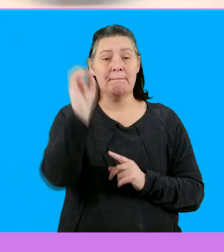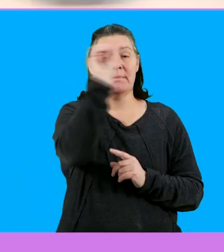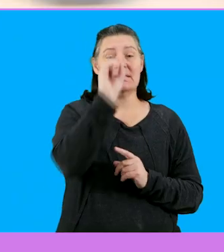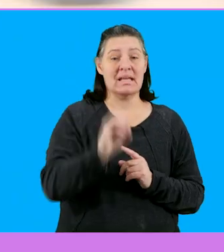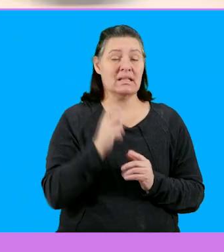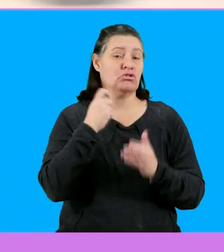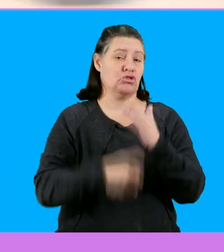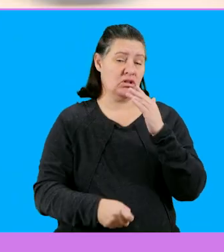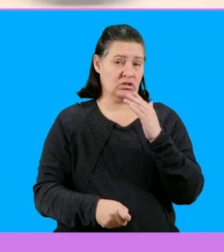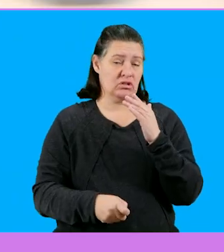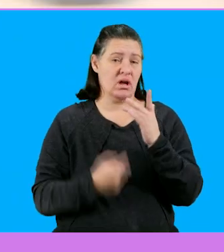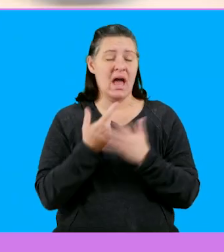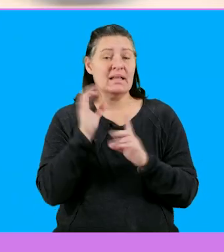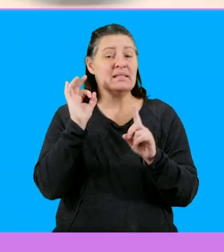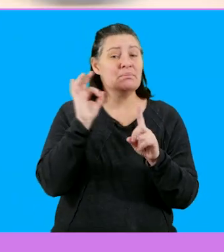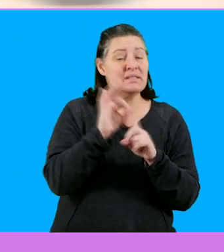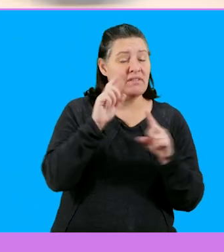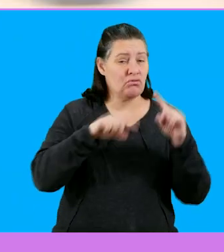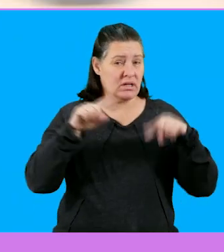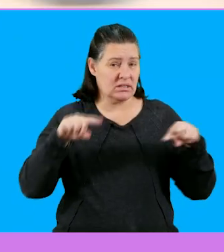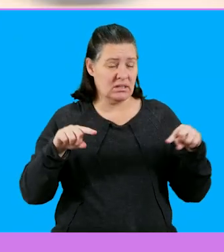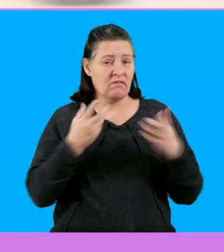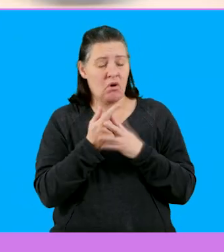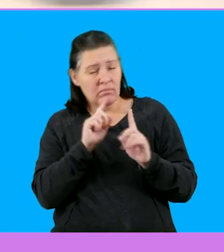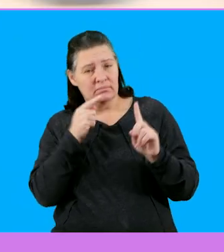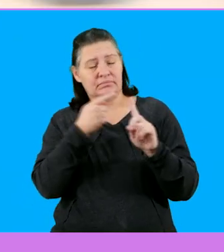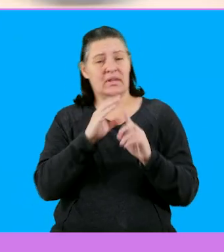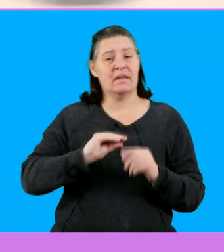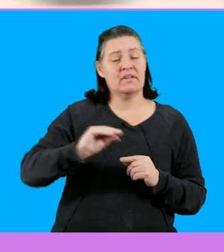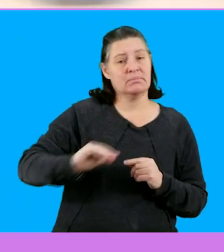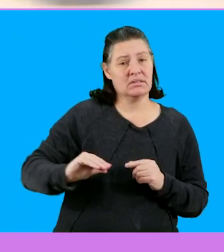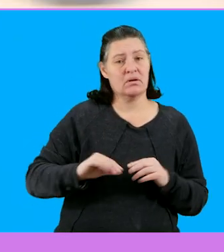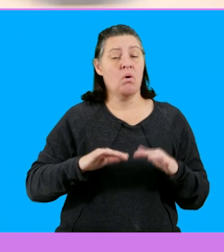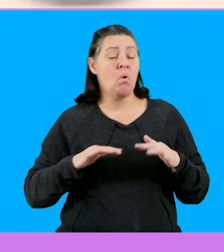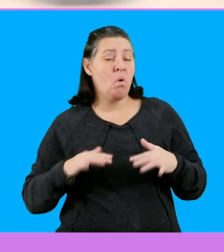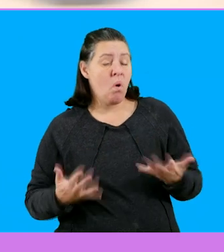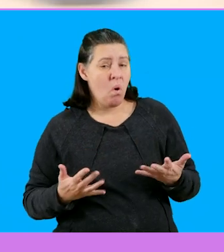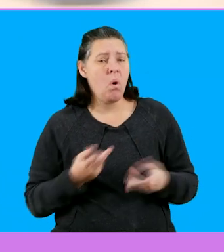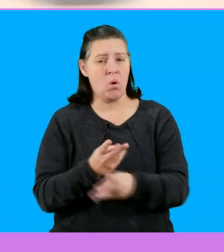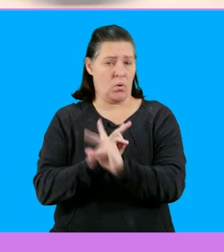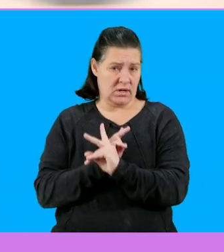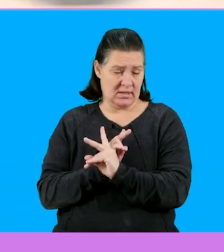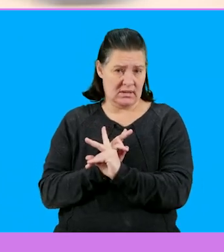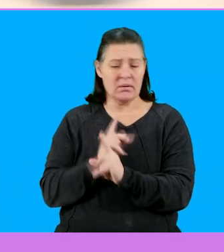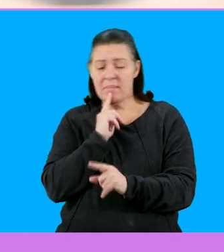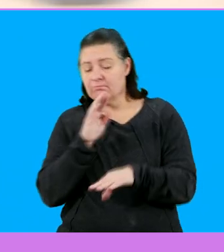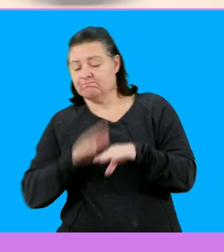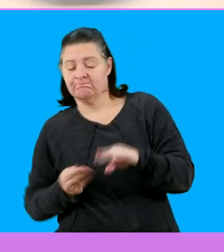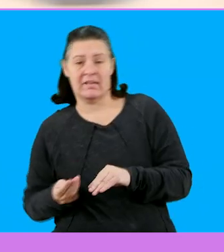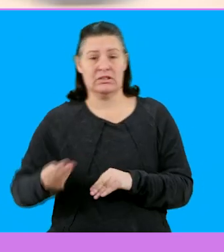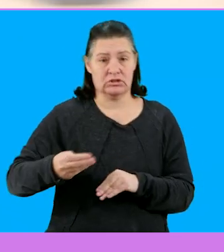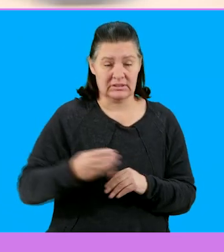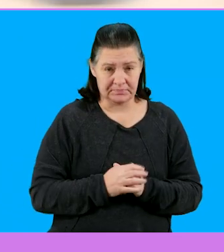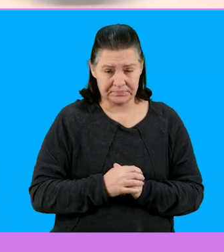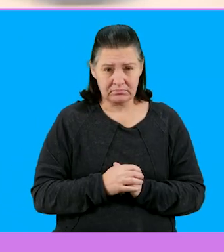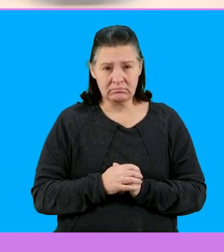the percentage charged at a particular rate towards an investment, or for that matter, it can be a loan as well.